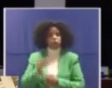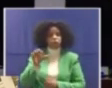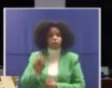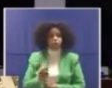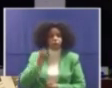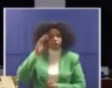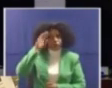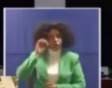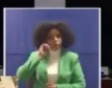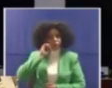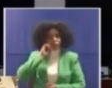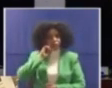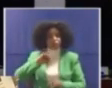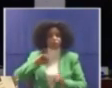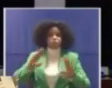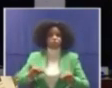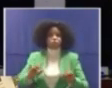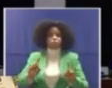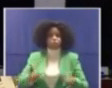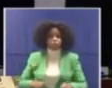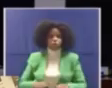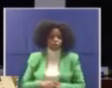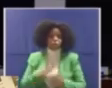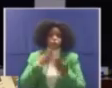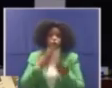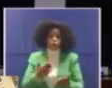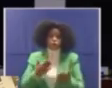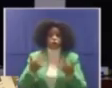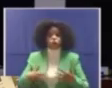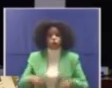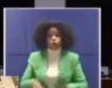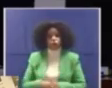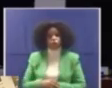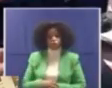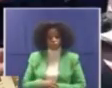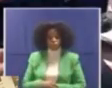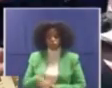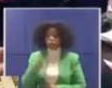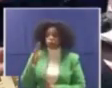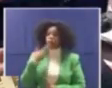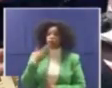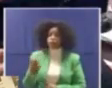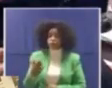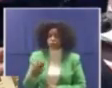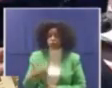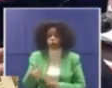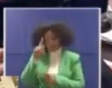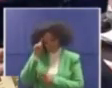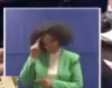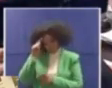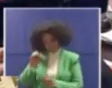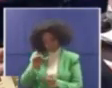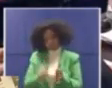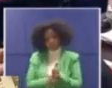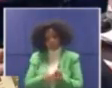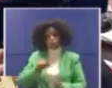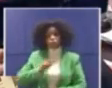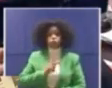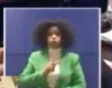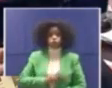well, and the whole of the Sudan. Thank you very much. Thank Honorable you. Speaker. Honorable Deputy President,